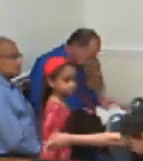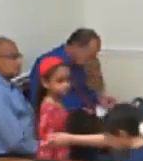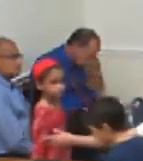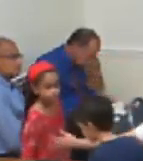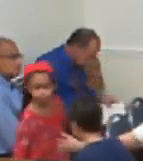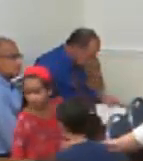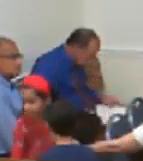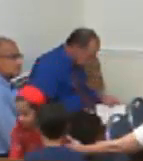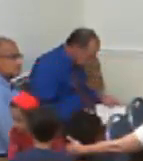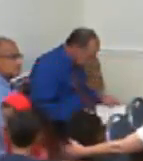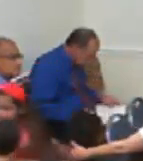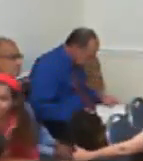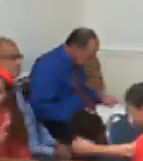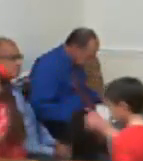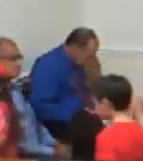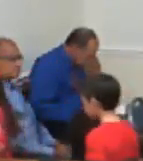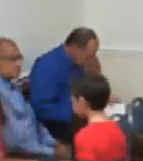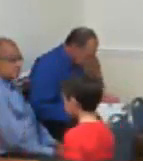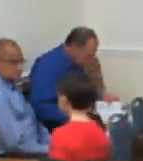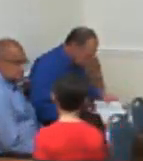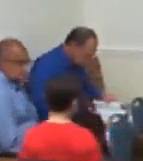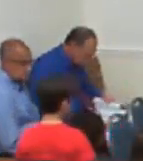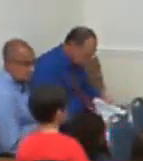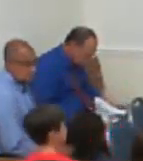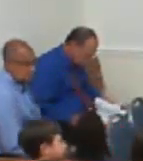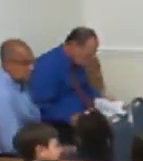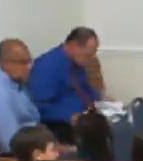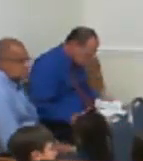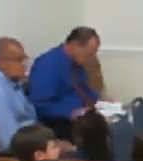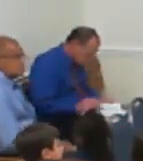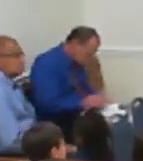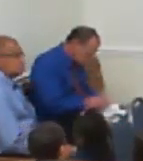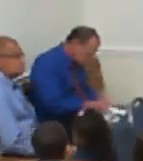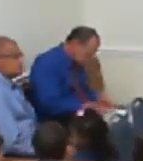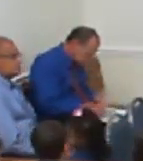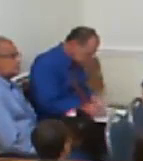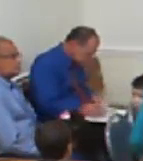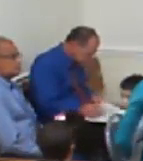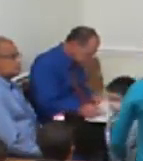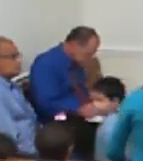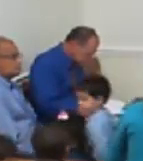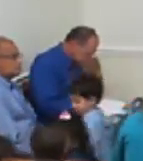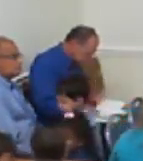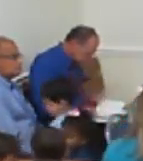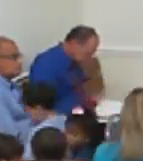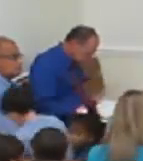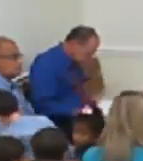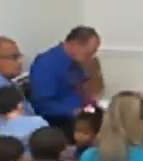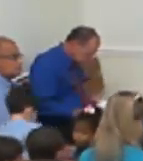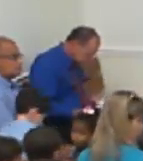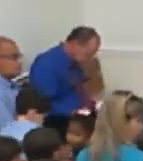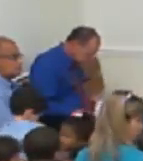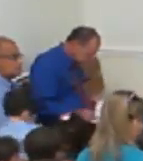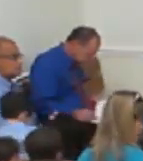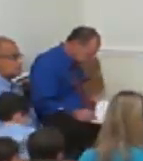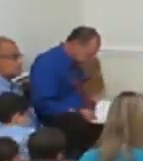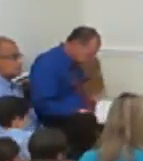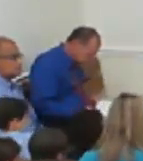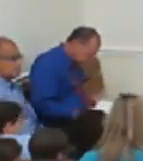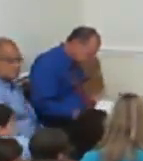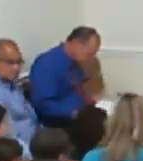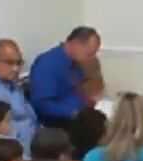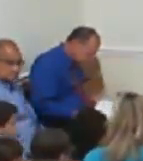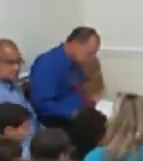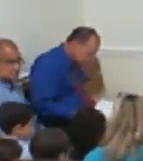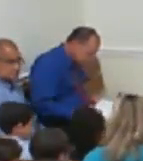have called us to be in Your kingdom. We thank You, Lord, for Your care. We praise You